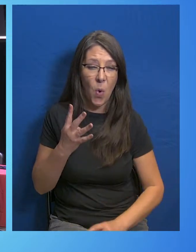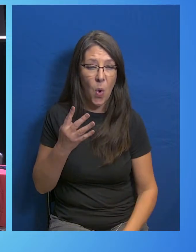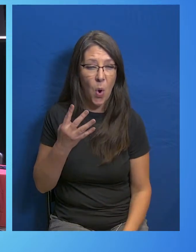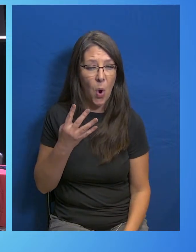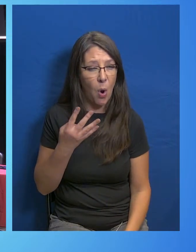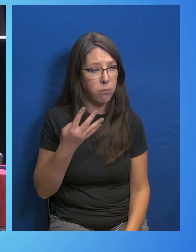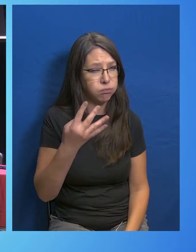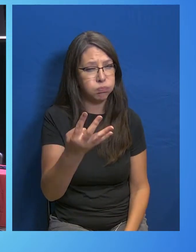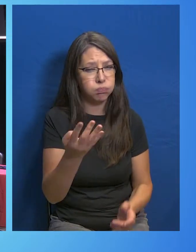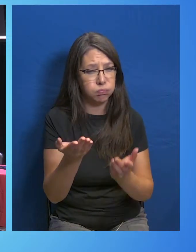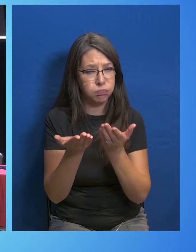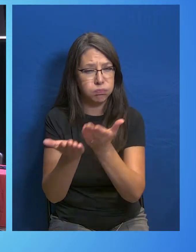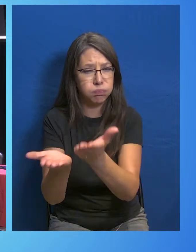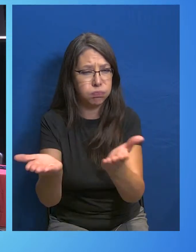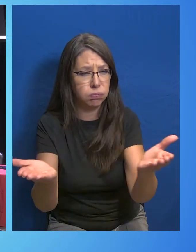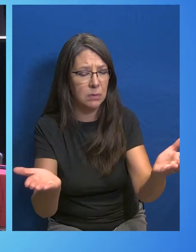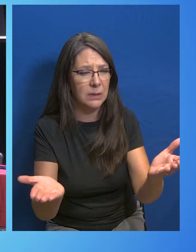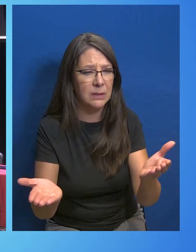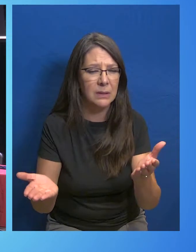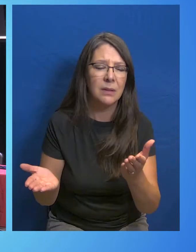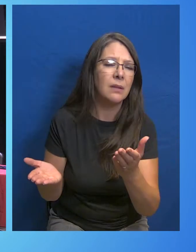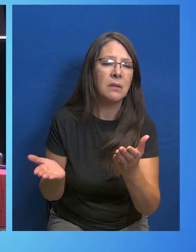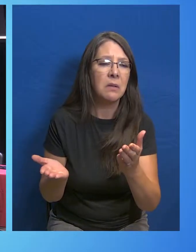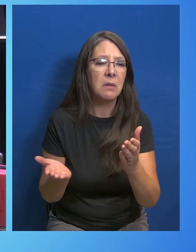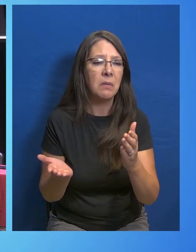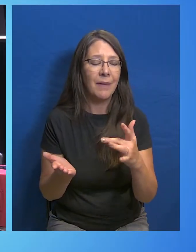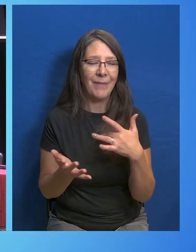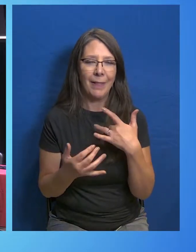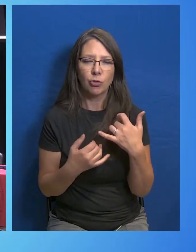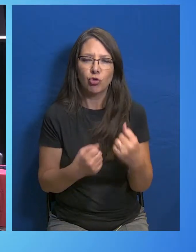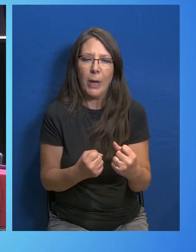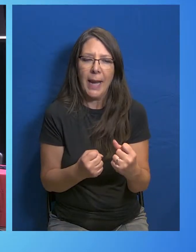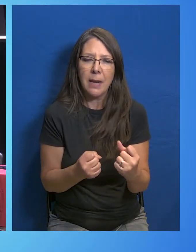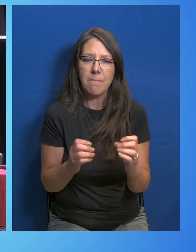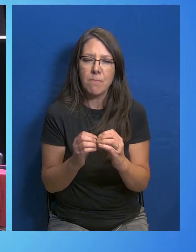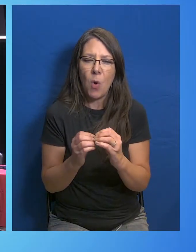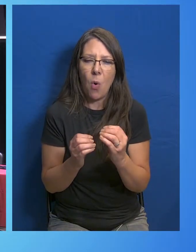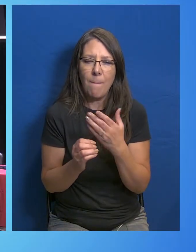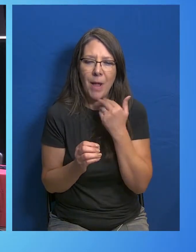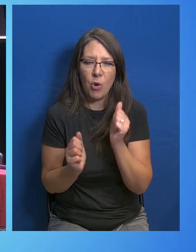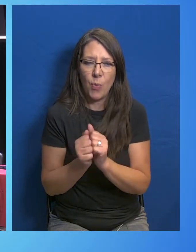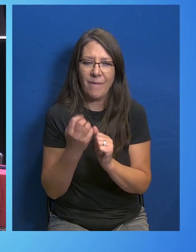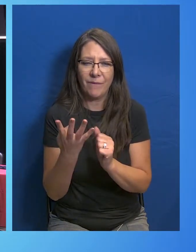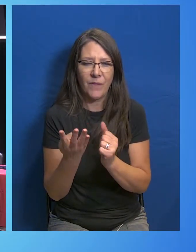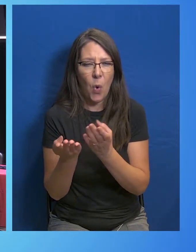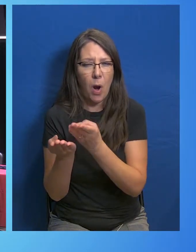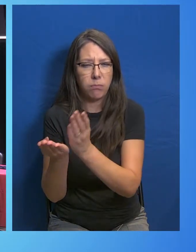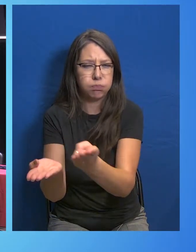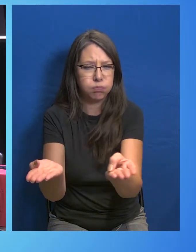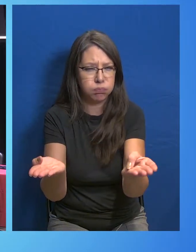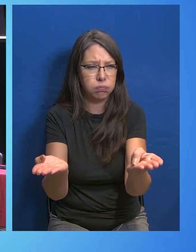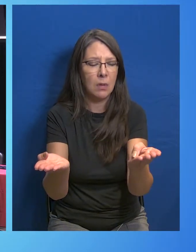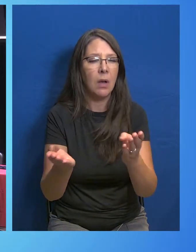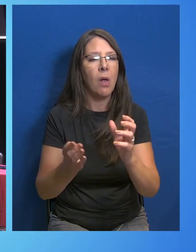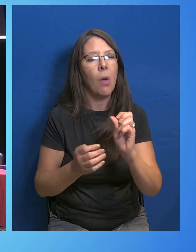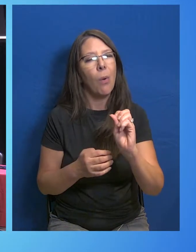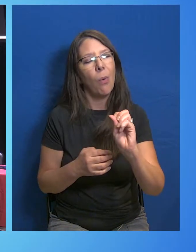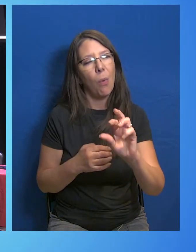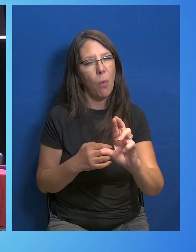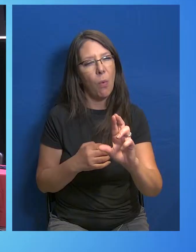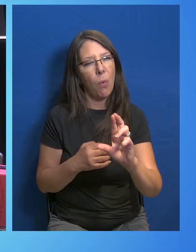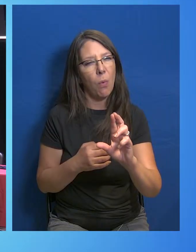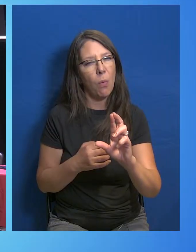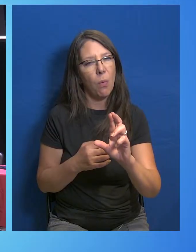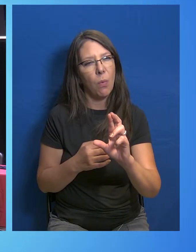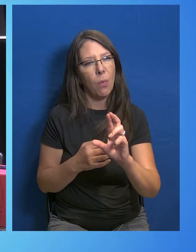assuming sponsorship seems kind of likely. Is there strength with 4 bills, or is that a